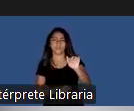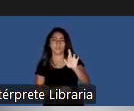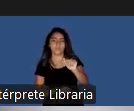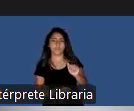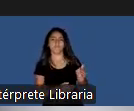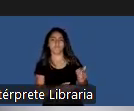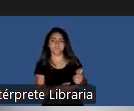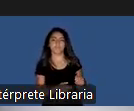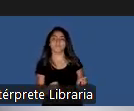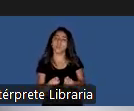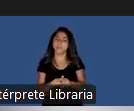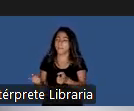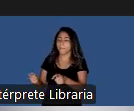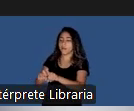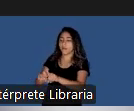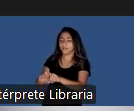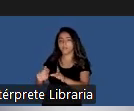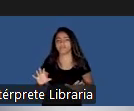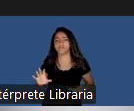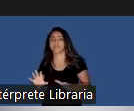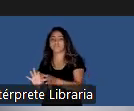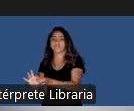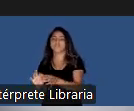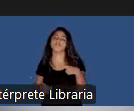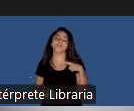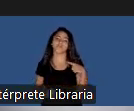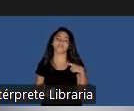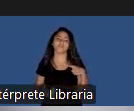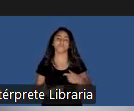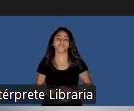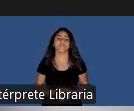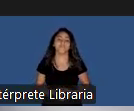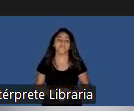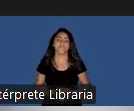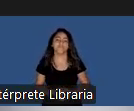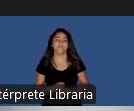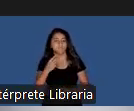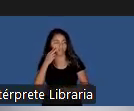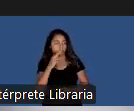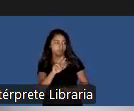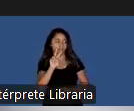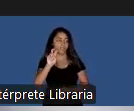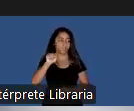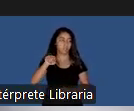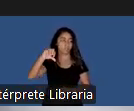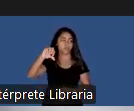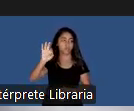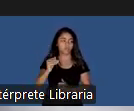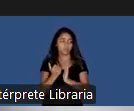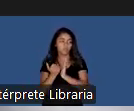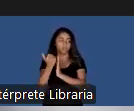and working on retention. And also that's also a result of our engagement with partners And that's what we see in the take rate, which is